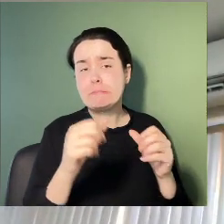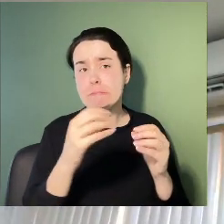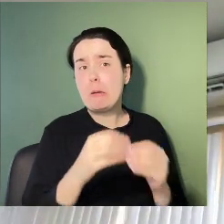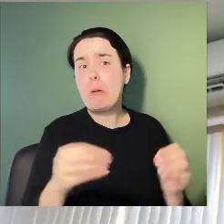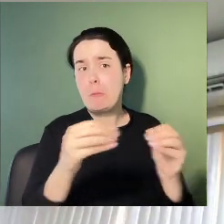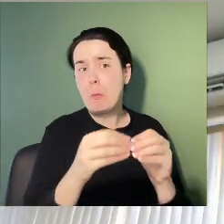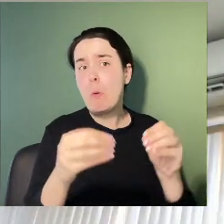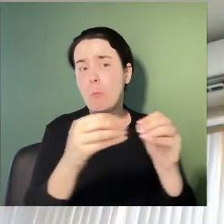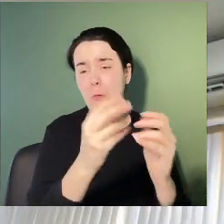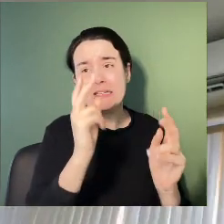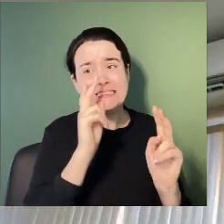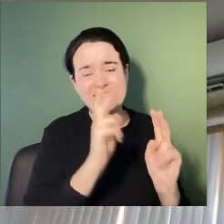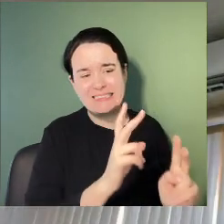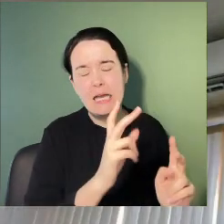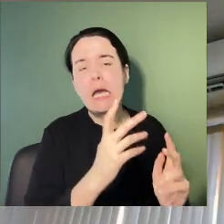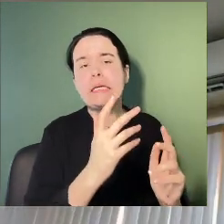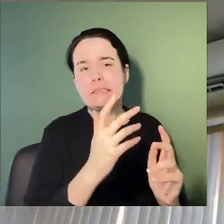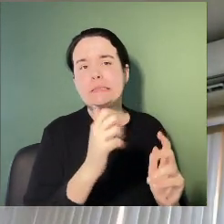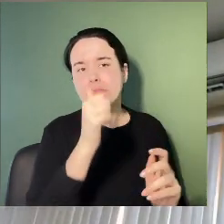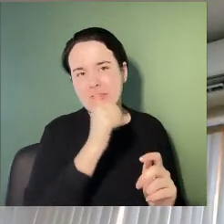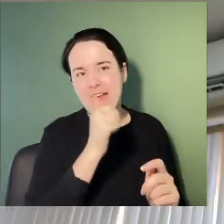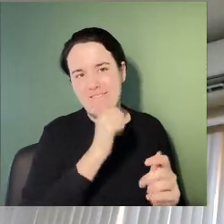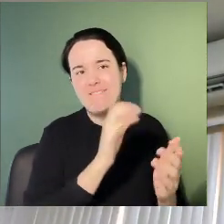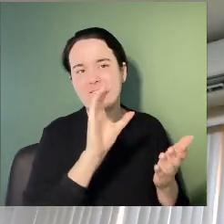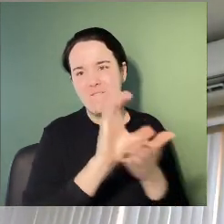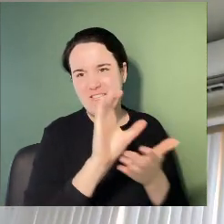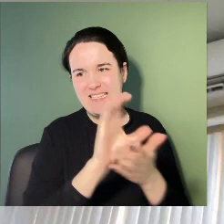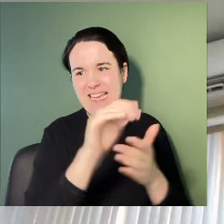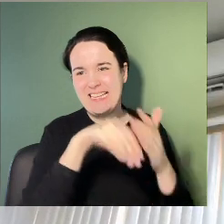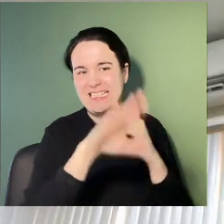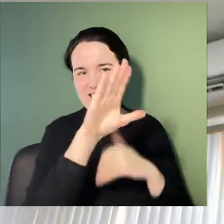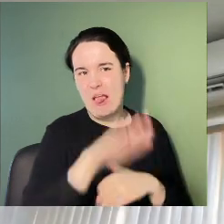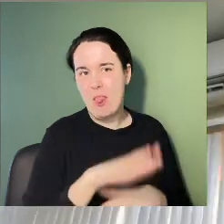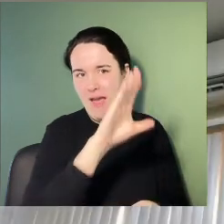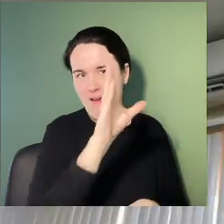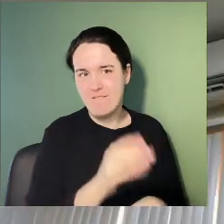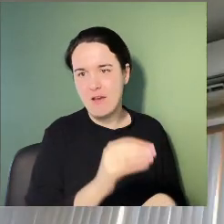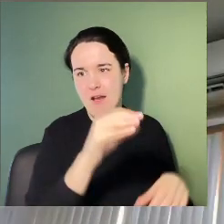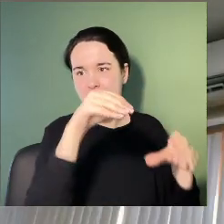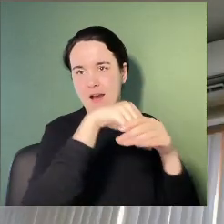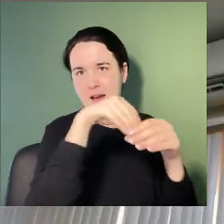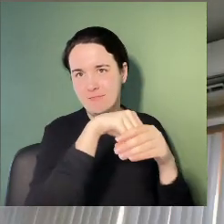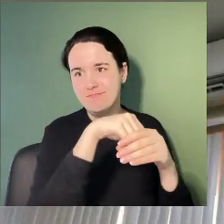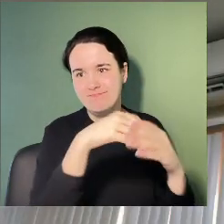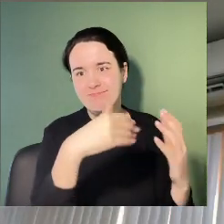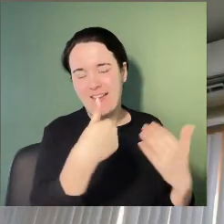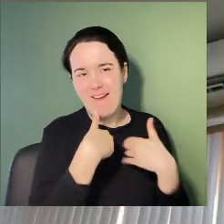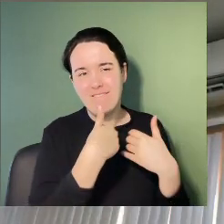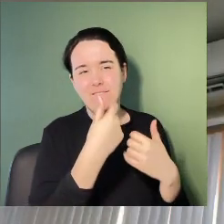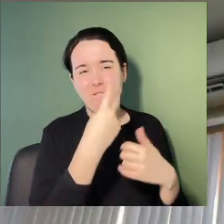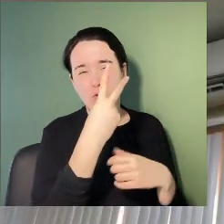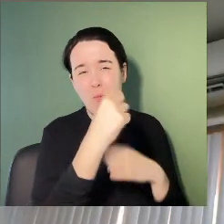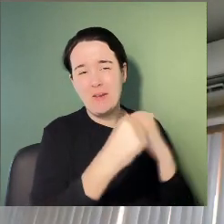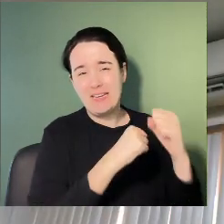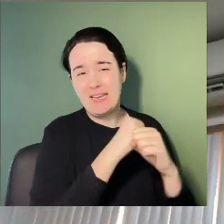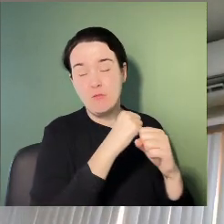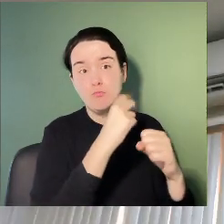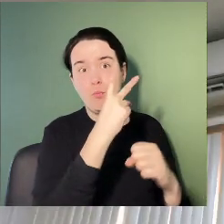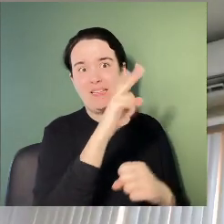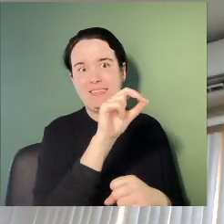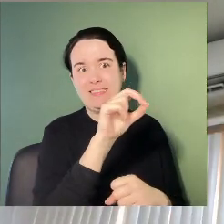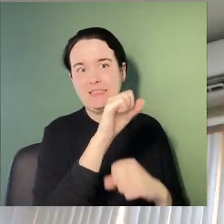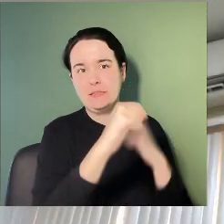funding information. In the South African context, it's taken, I would say, over 2 decades to